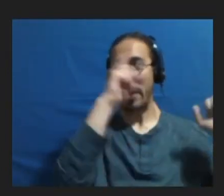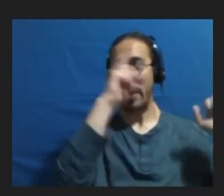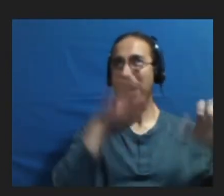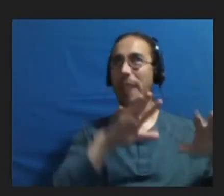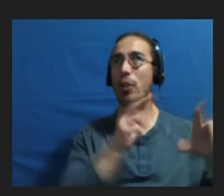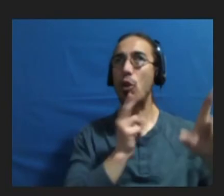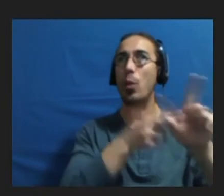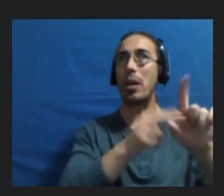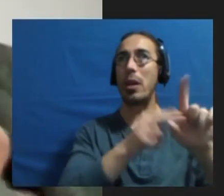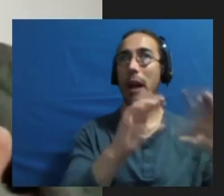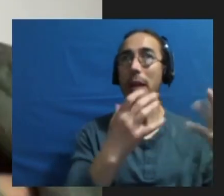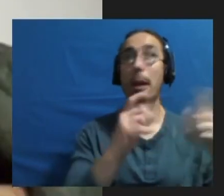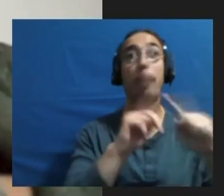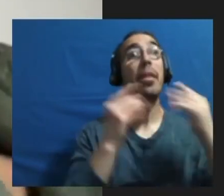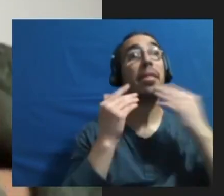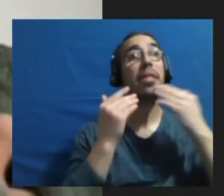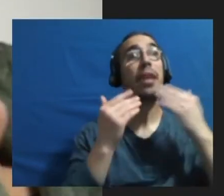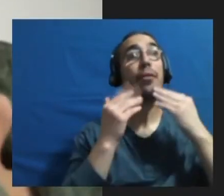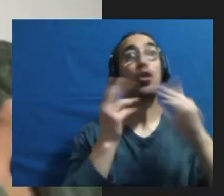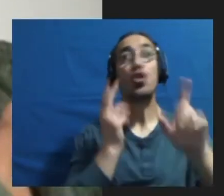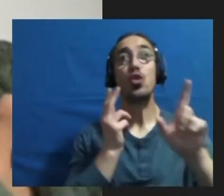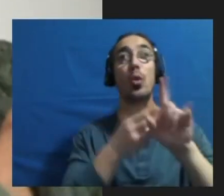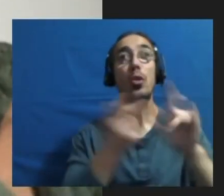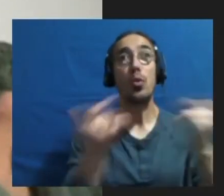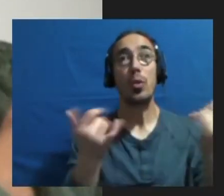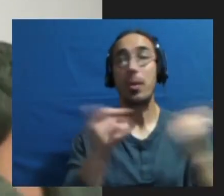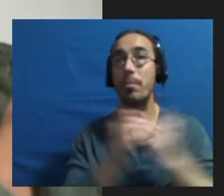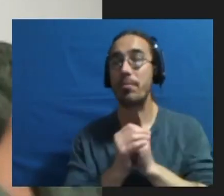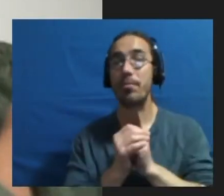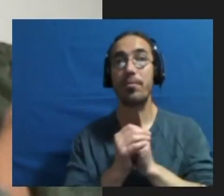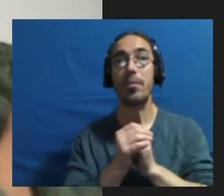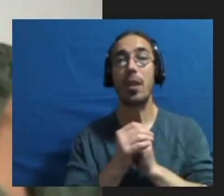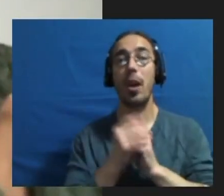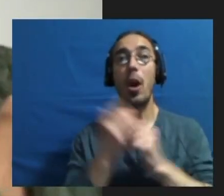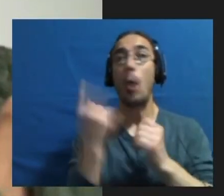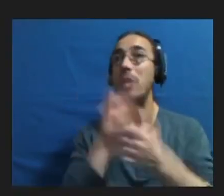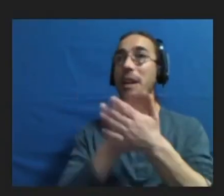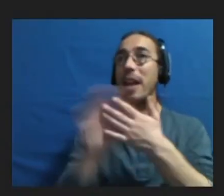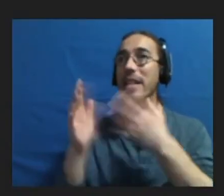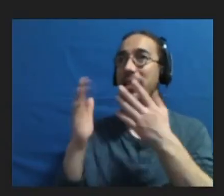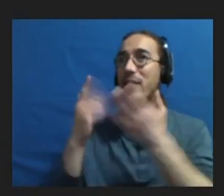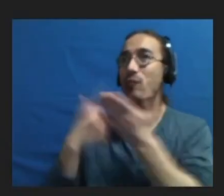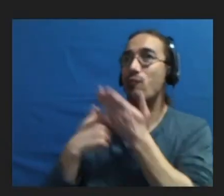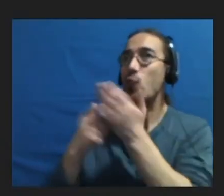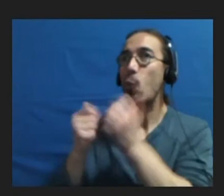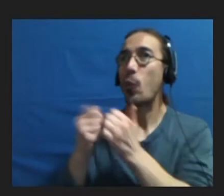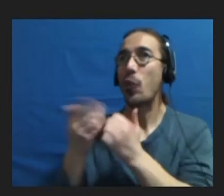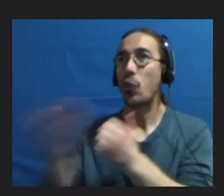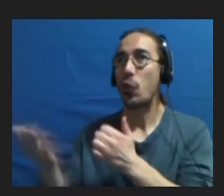us. Of course, And it's always great talking with you. we will